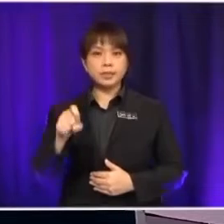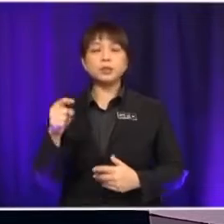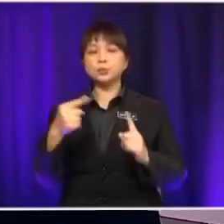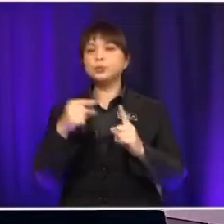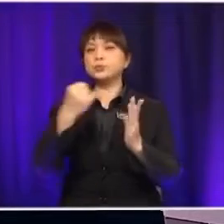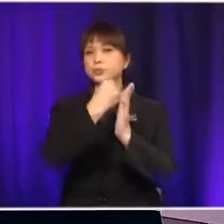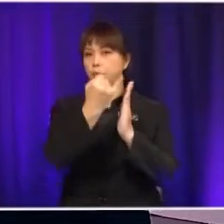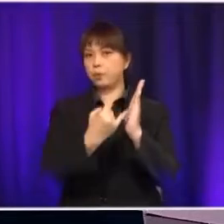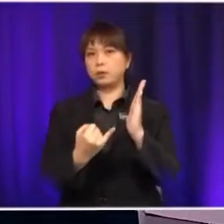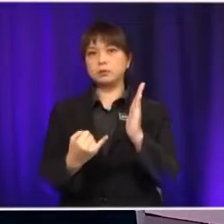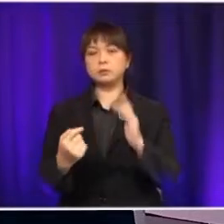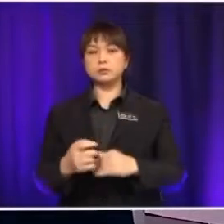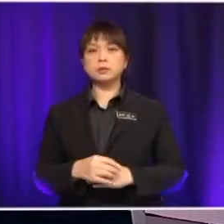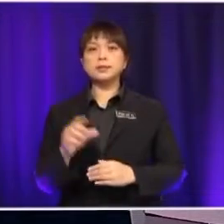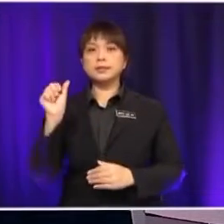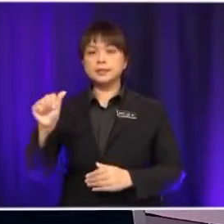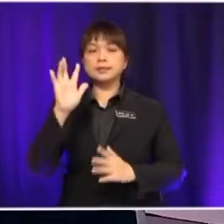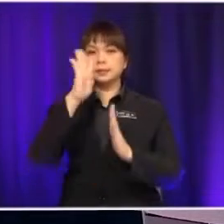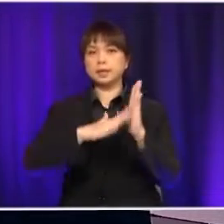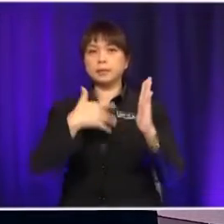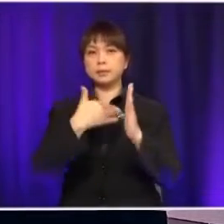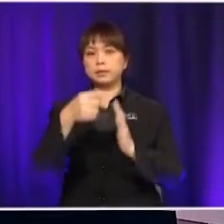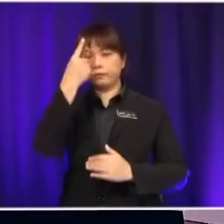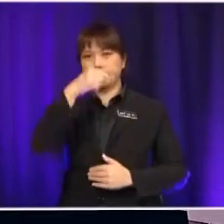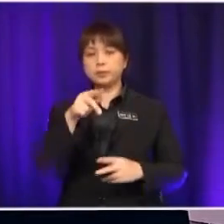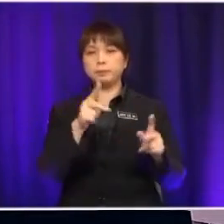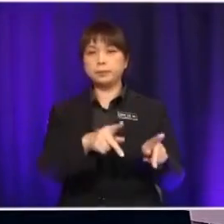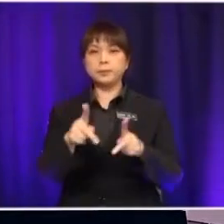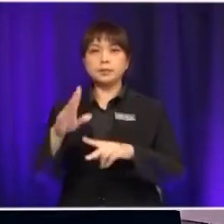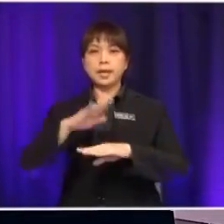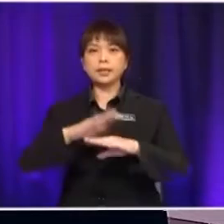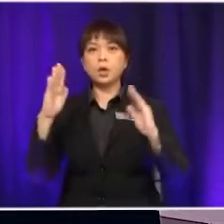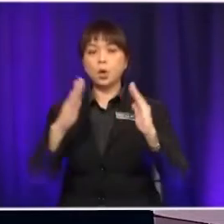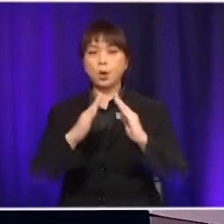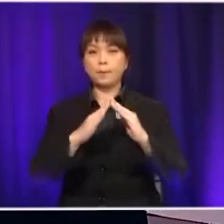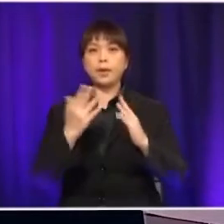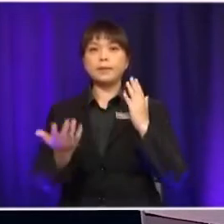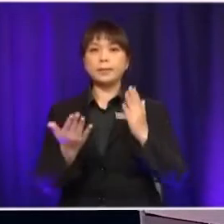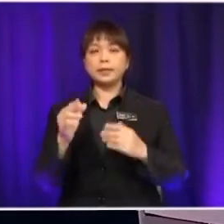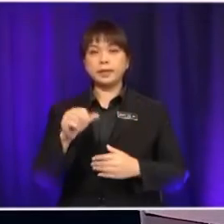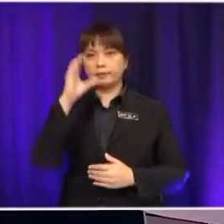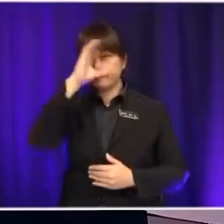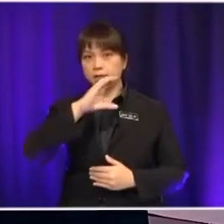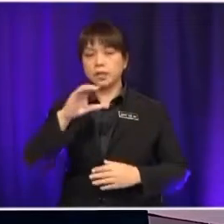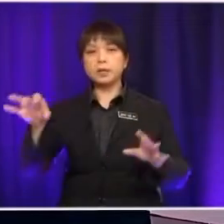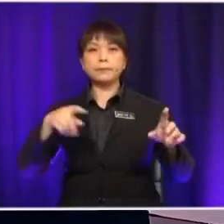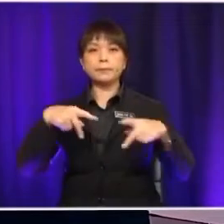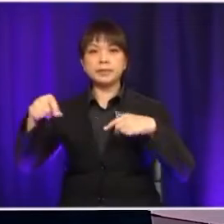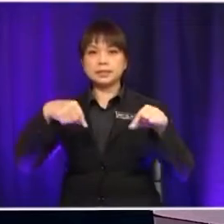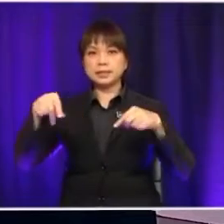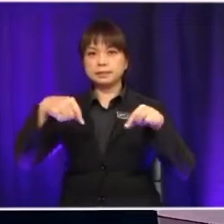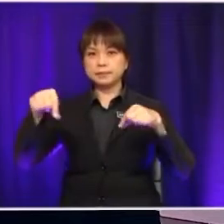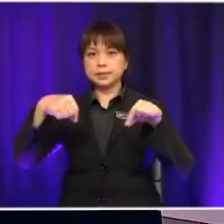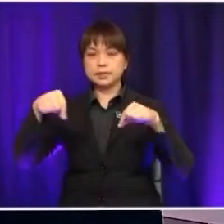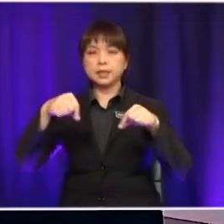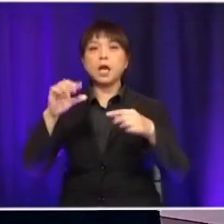a table. Okay, so for the people at home, all right, while you're watching this television, maybe you can try to find a piece of paper and get your pencil